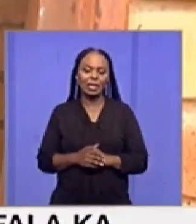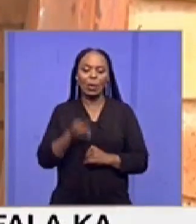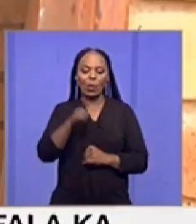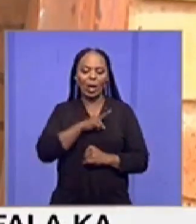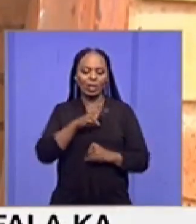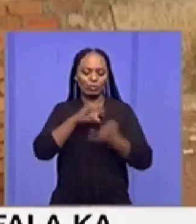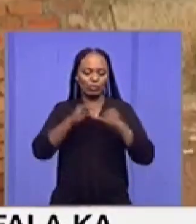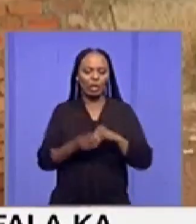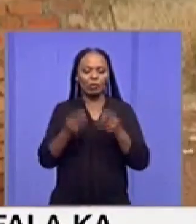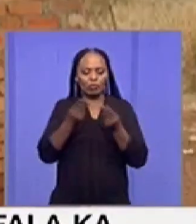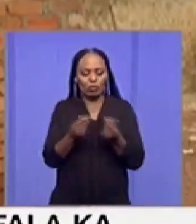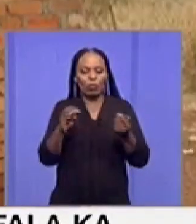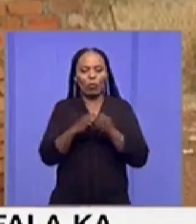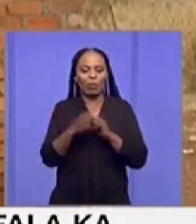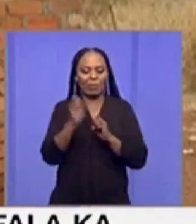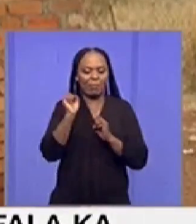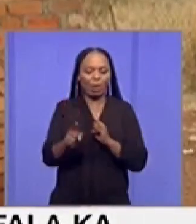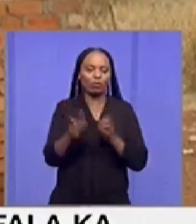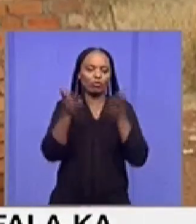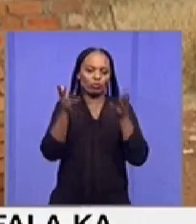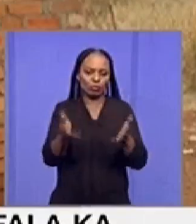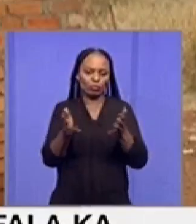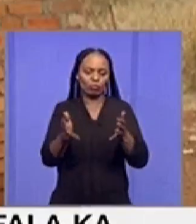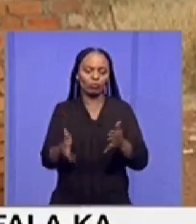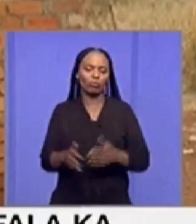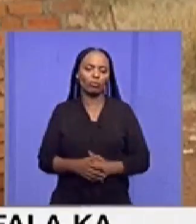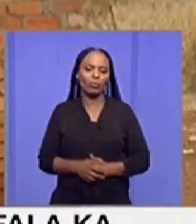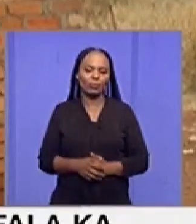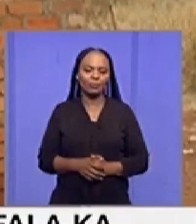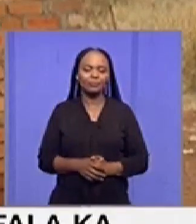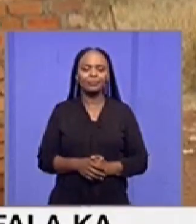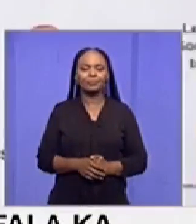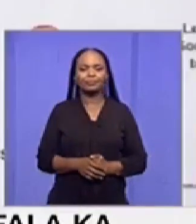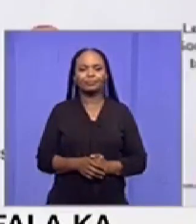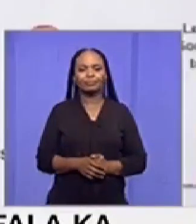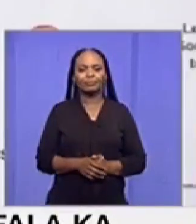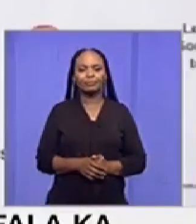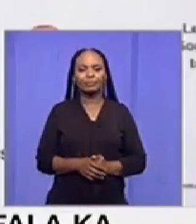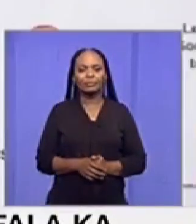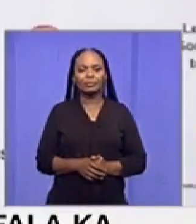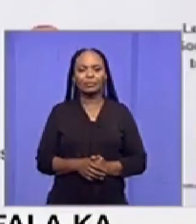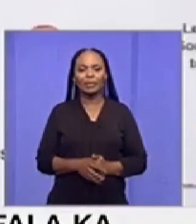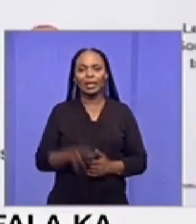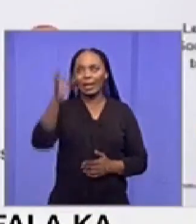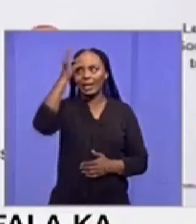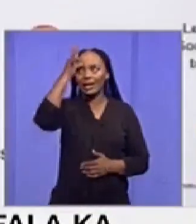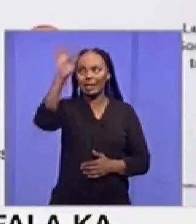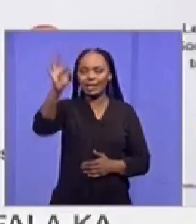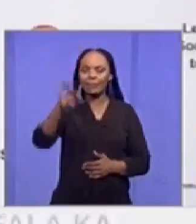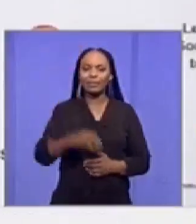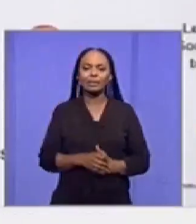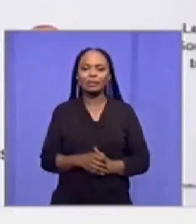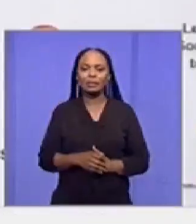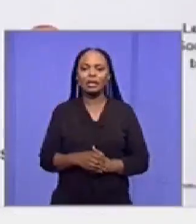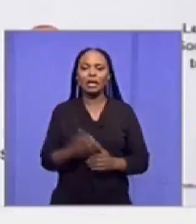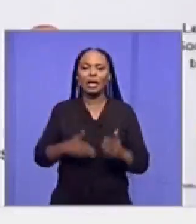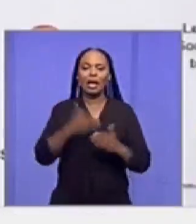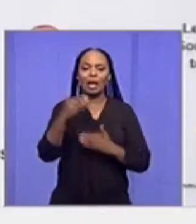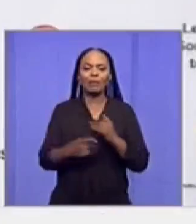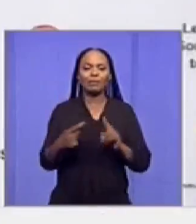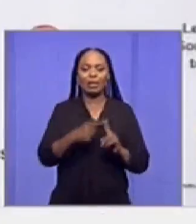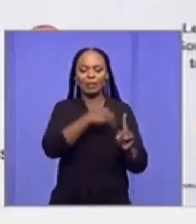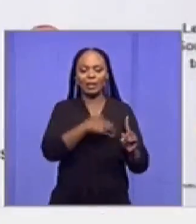maiteko a go rarolla a mangwe a mathata ao a bego a sa lokišwa. Government immediately after the